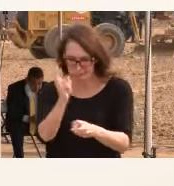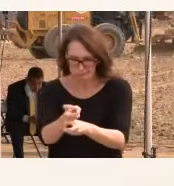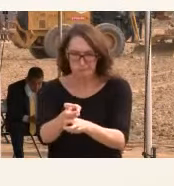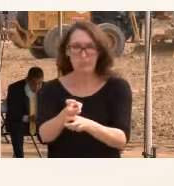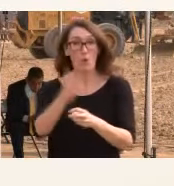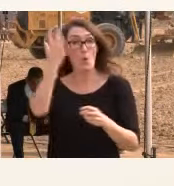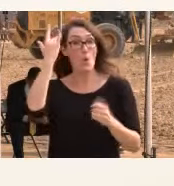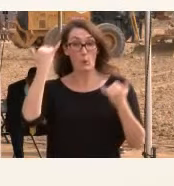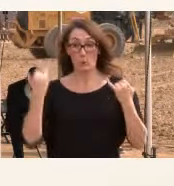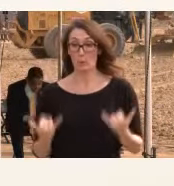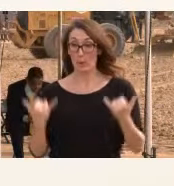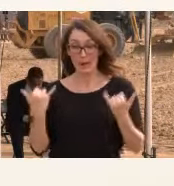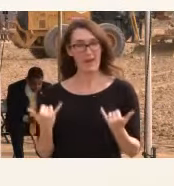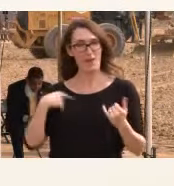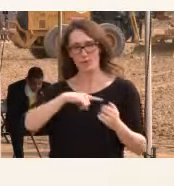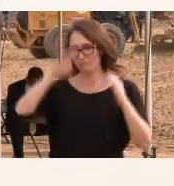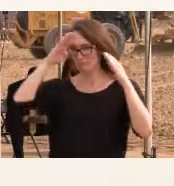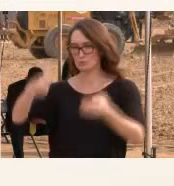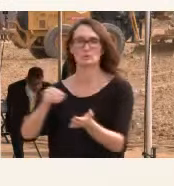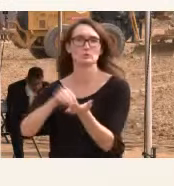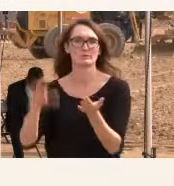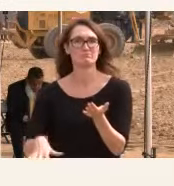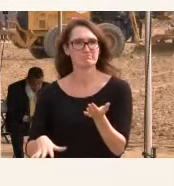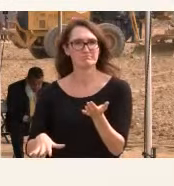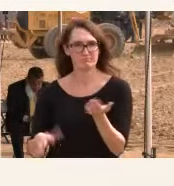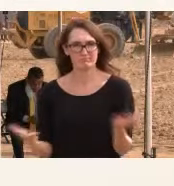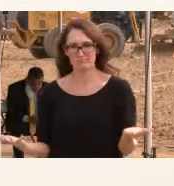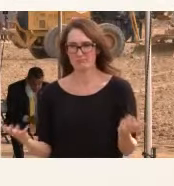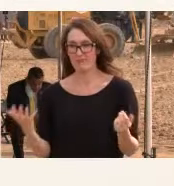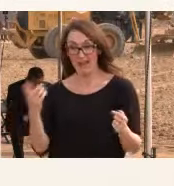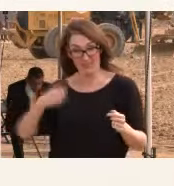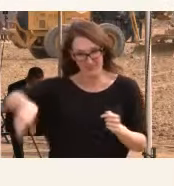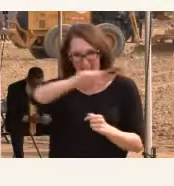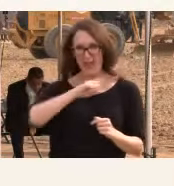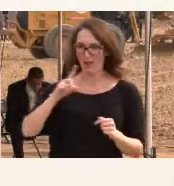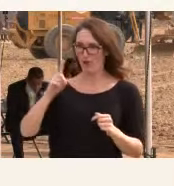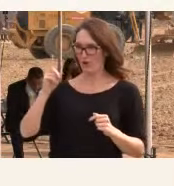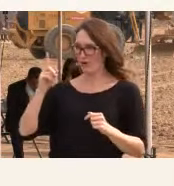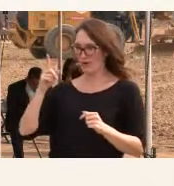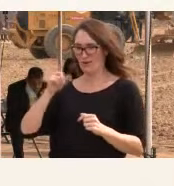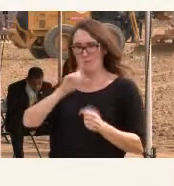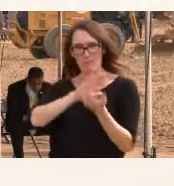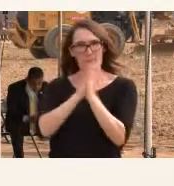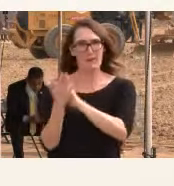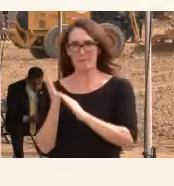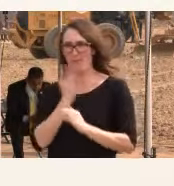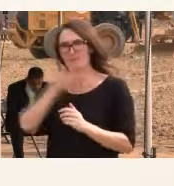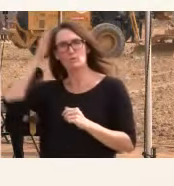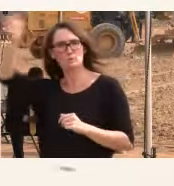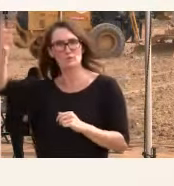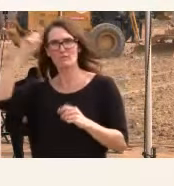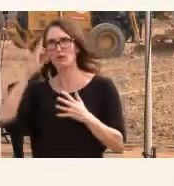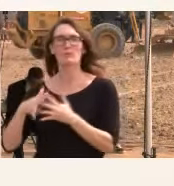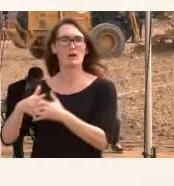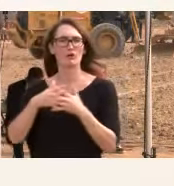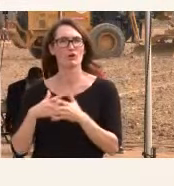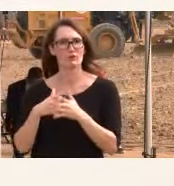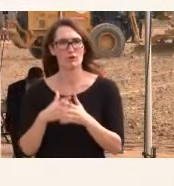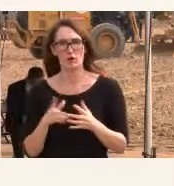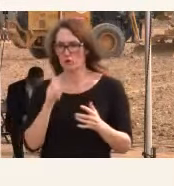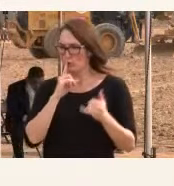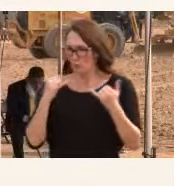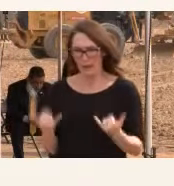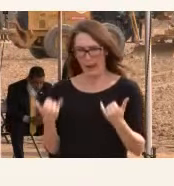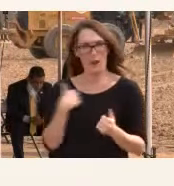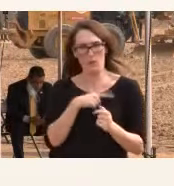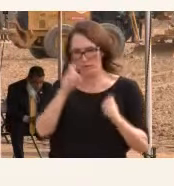Because today is all about students and America's future. Today is all about our community and the changes that are taking place